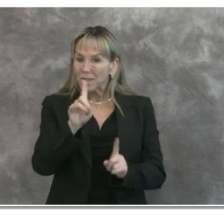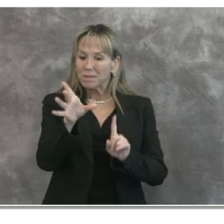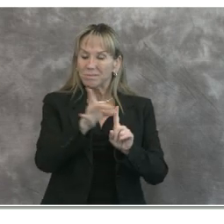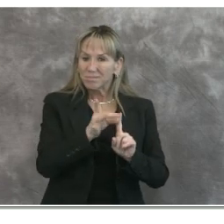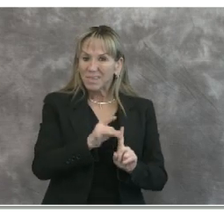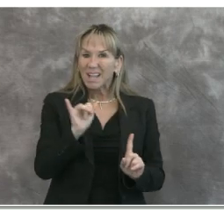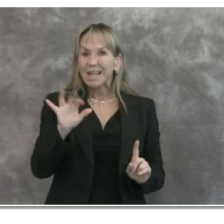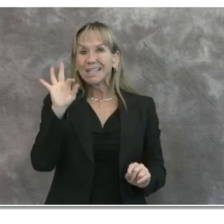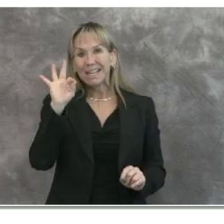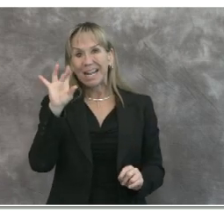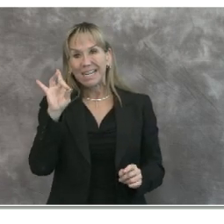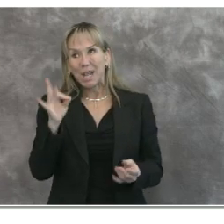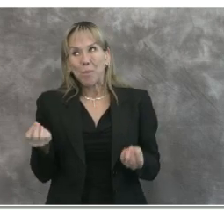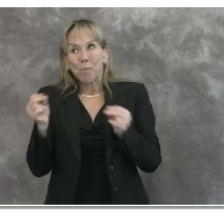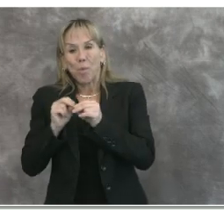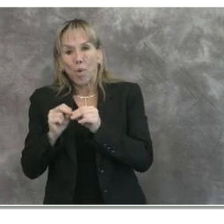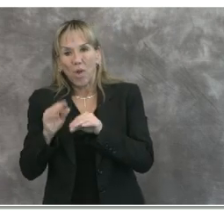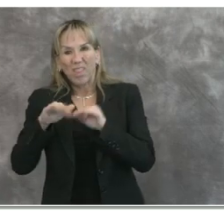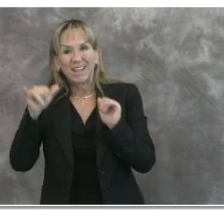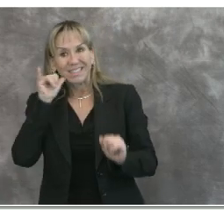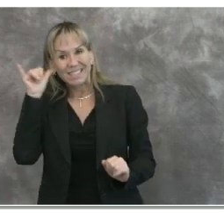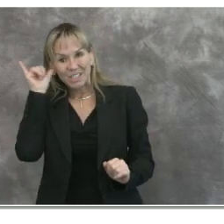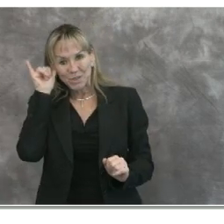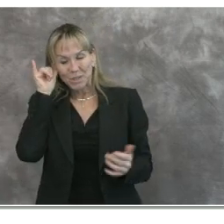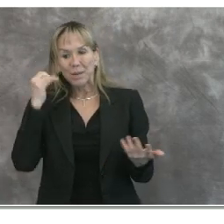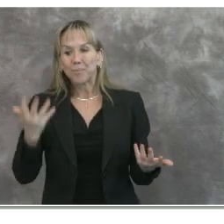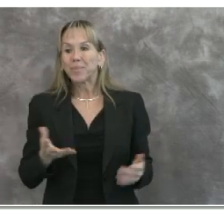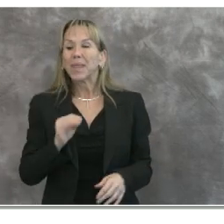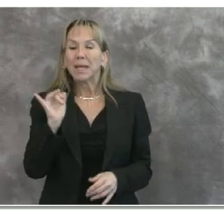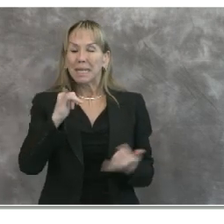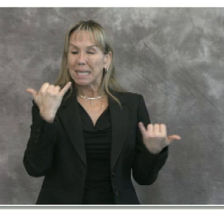is 98 more cases than yesterday, as well as